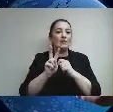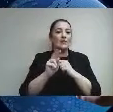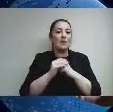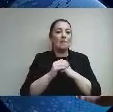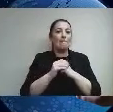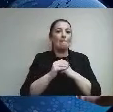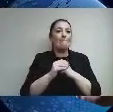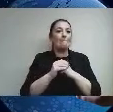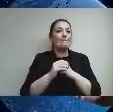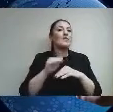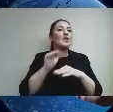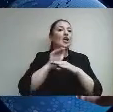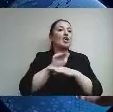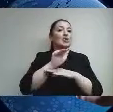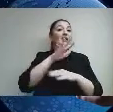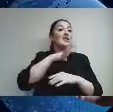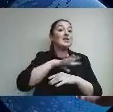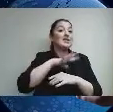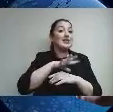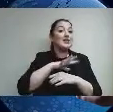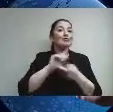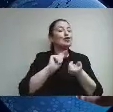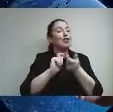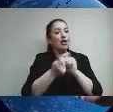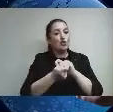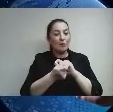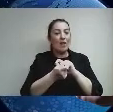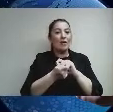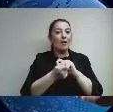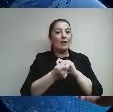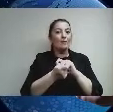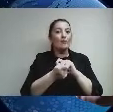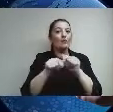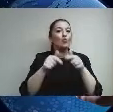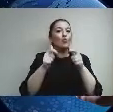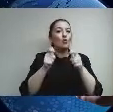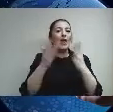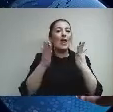change. This change could be positive and negative.